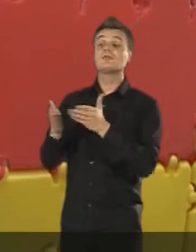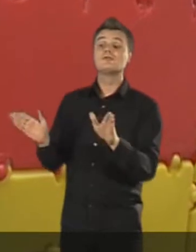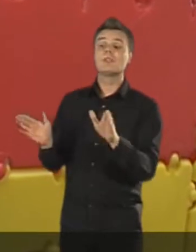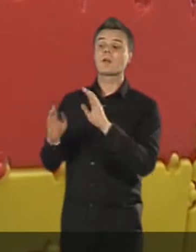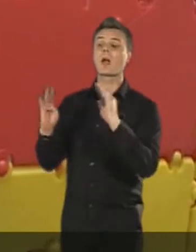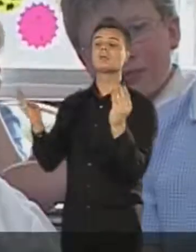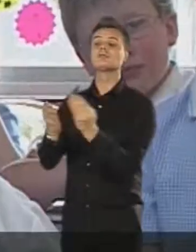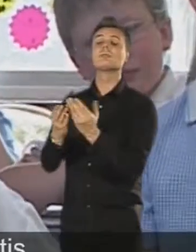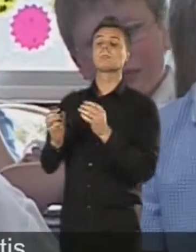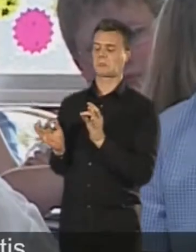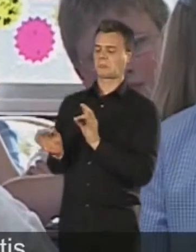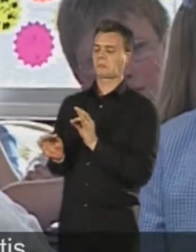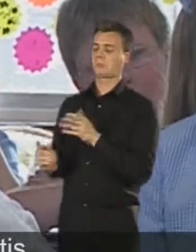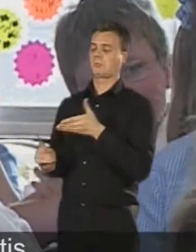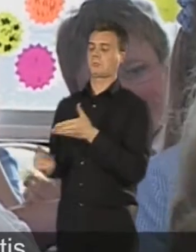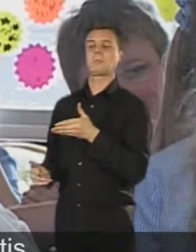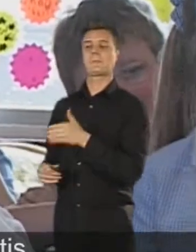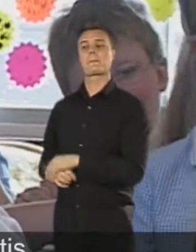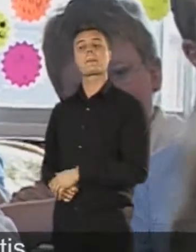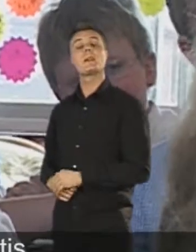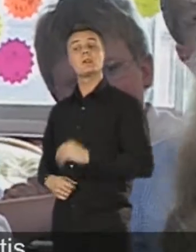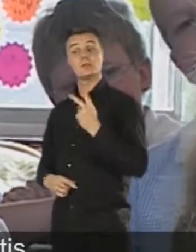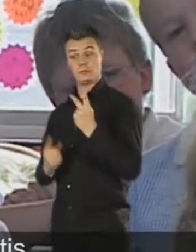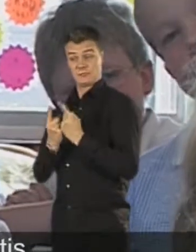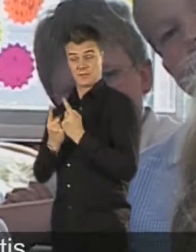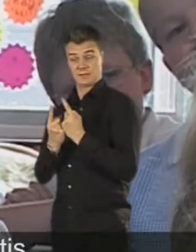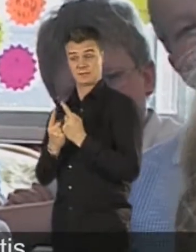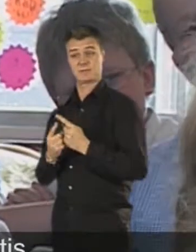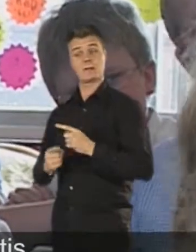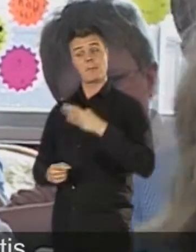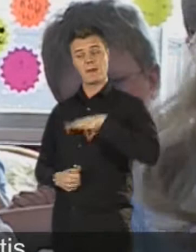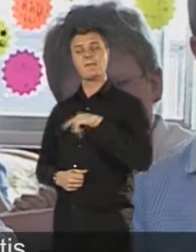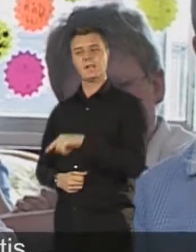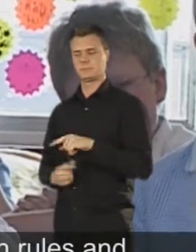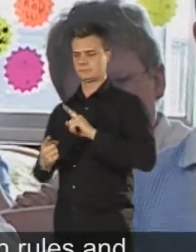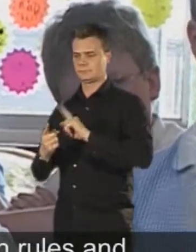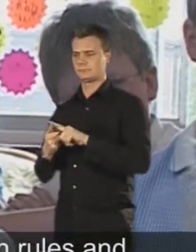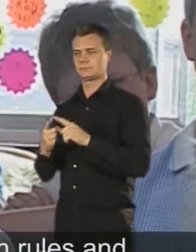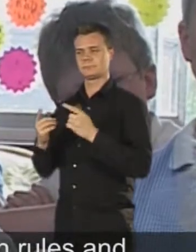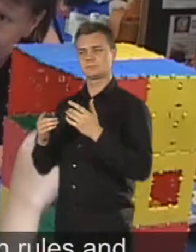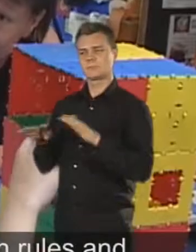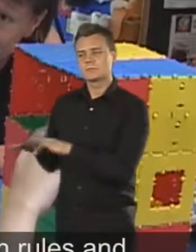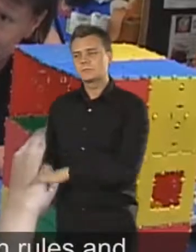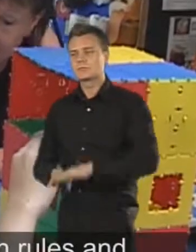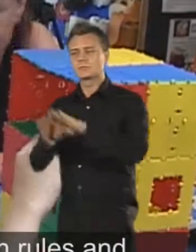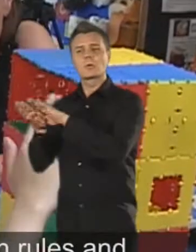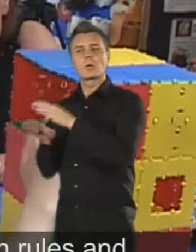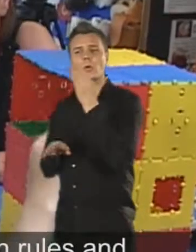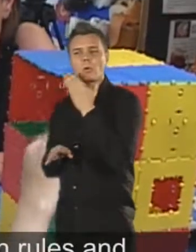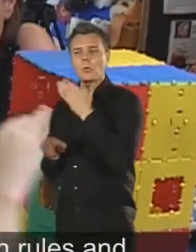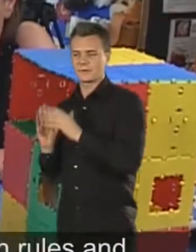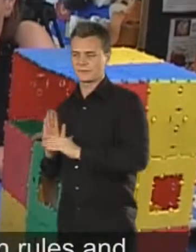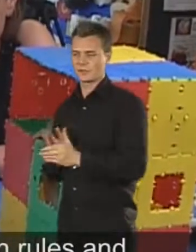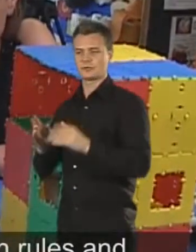classroom practice. 2 things that have benefited Curtis significantly are the school-wide introduction and consistent application of